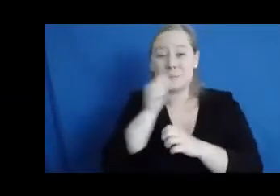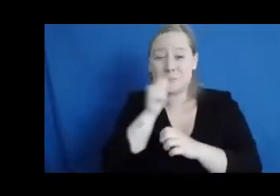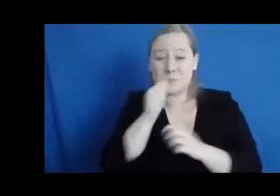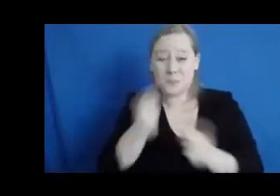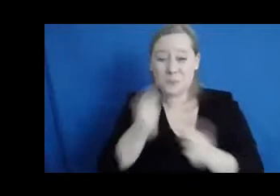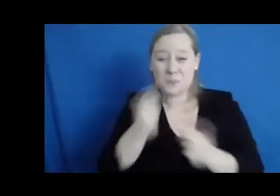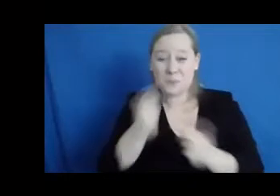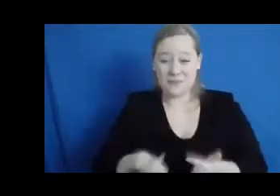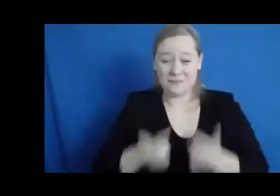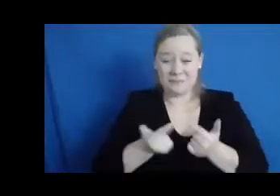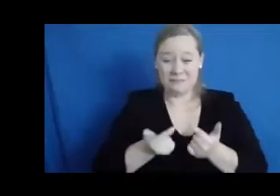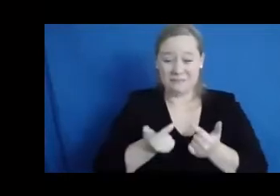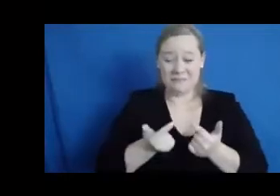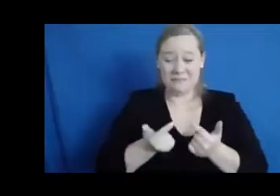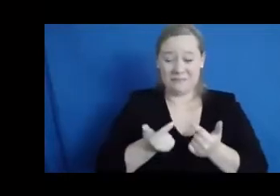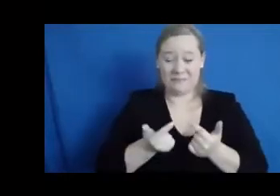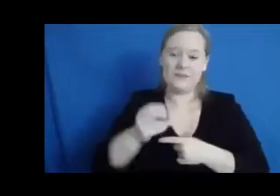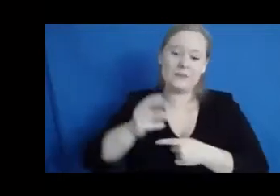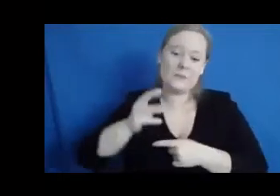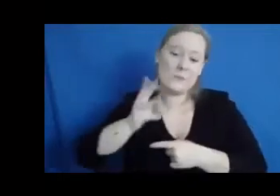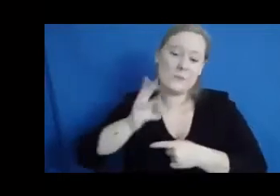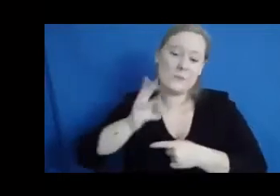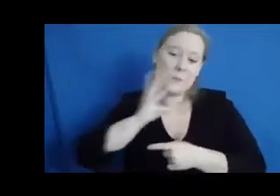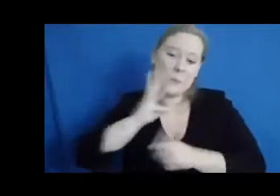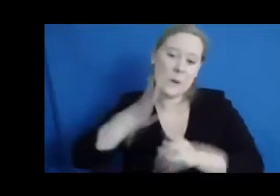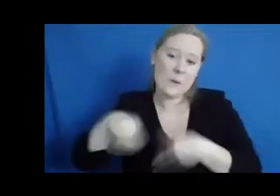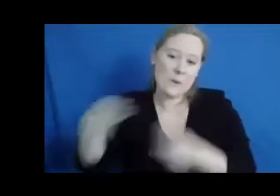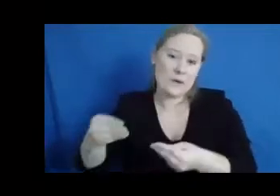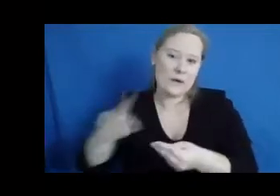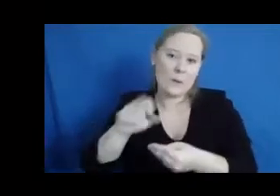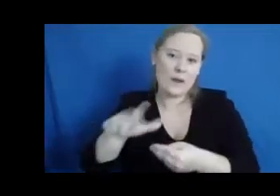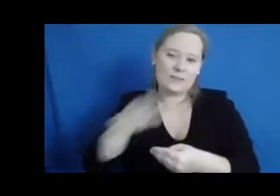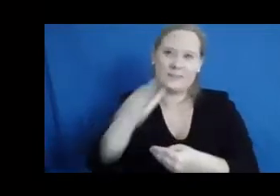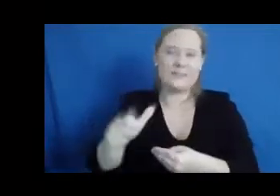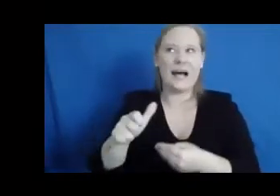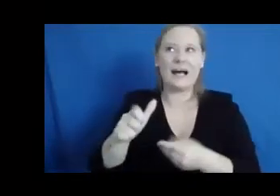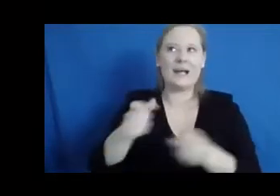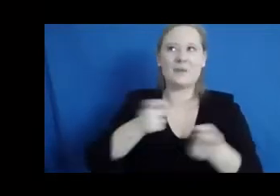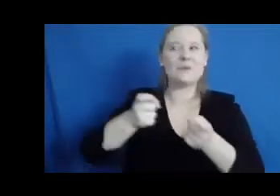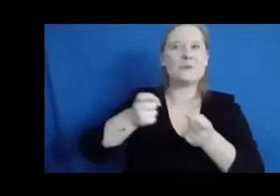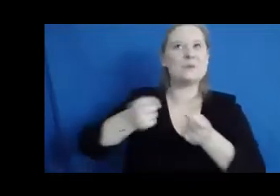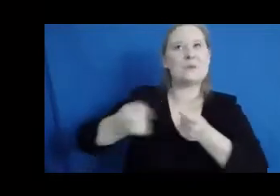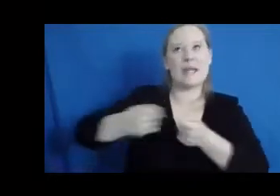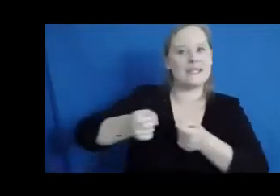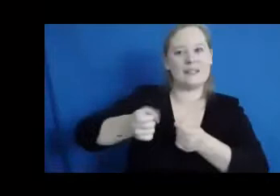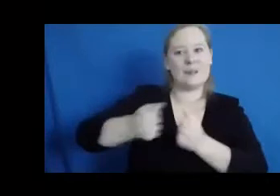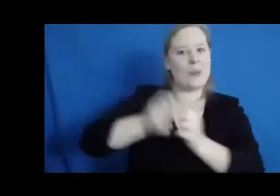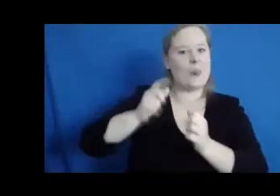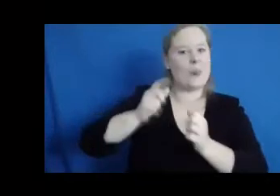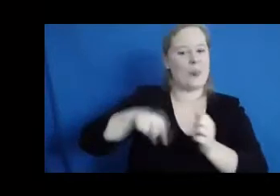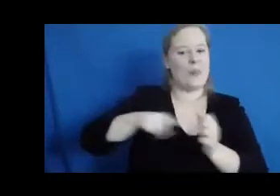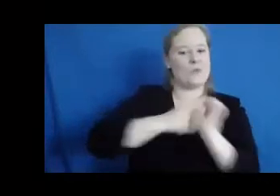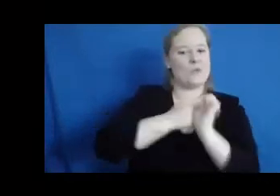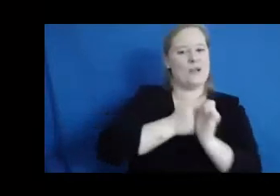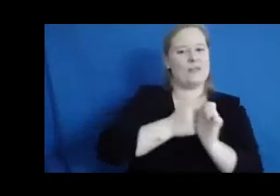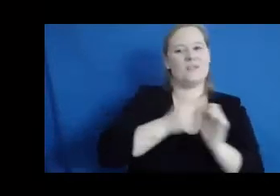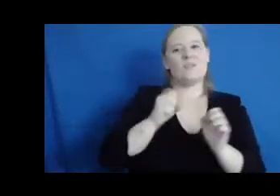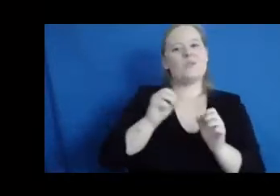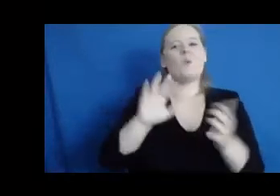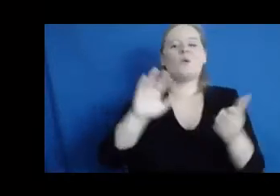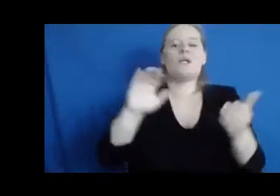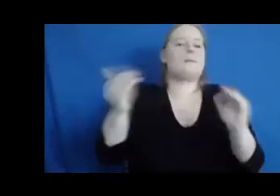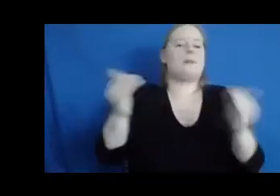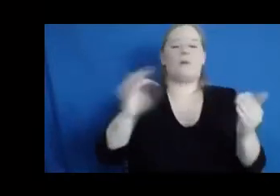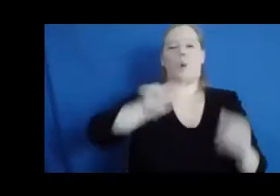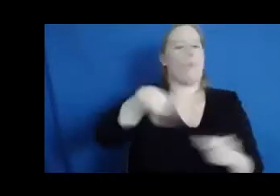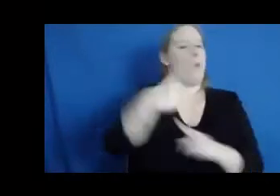wells and irrigation wells are really not regulated under these guidelines. So we're just using these as a comparison.